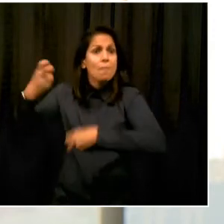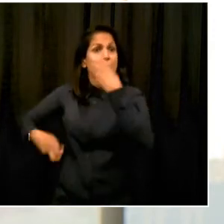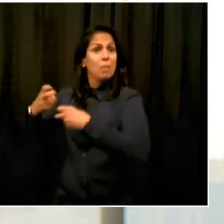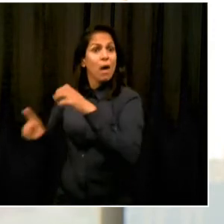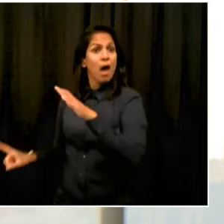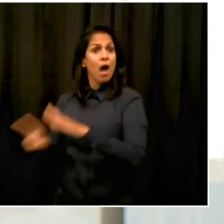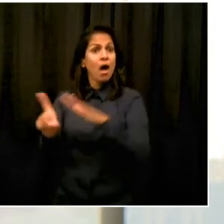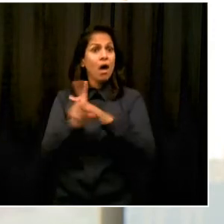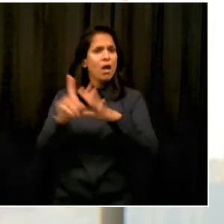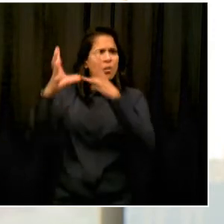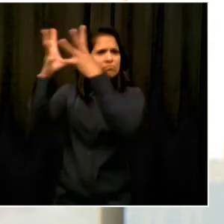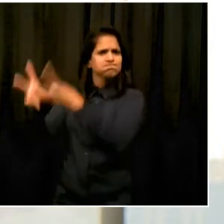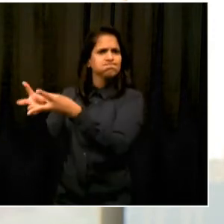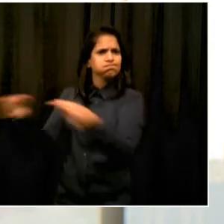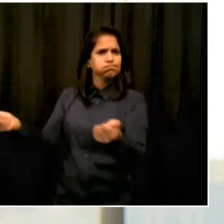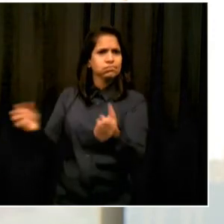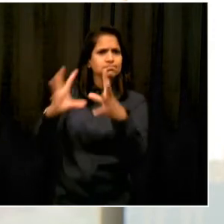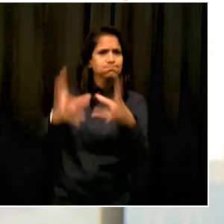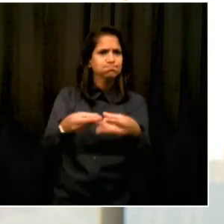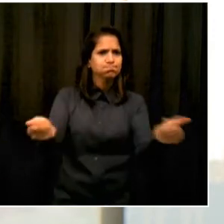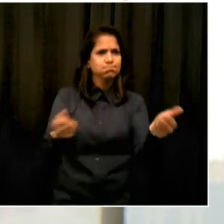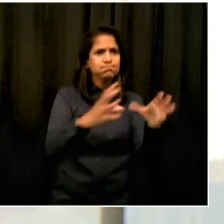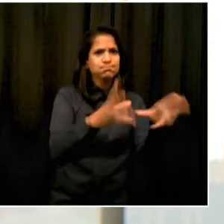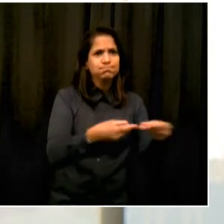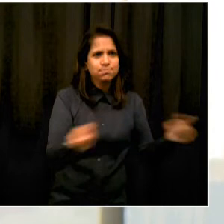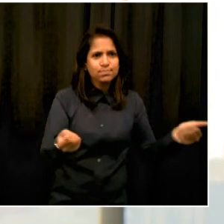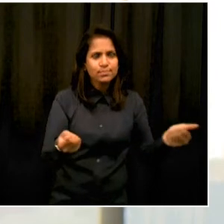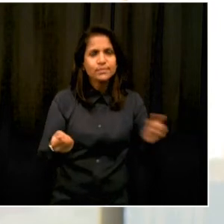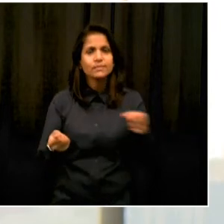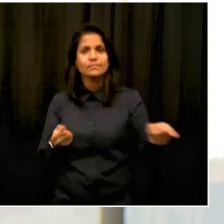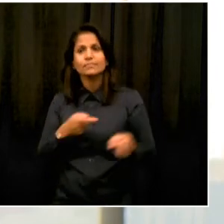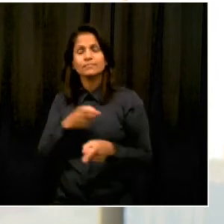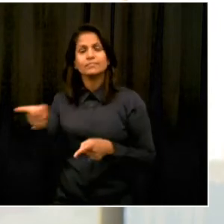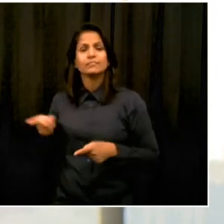And the one thing we know is it must be for everyone.